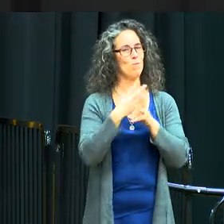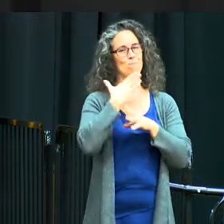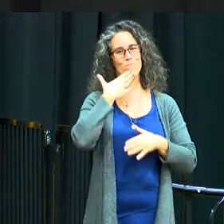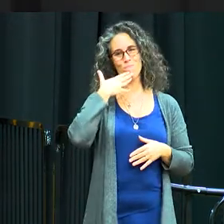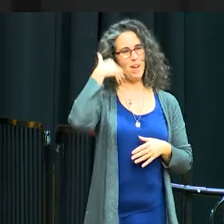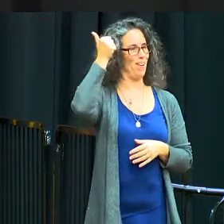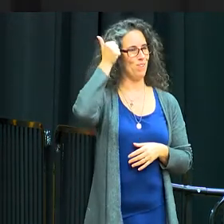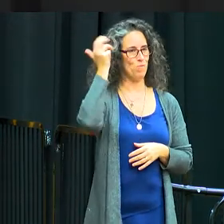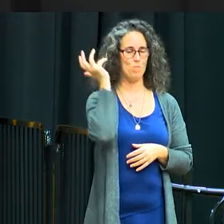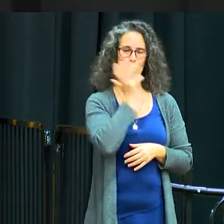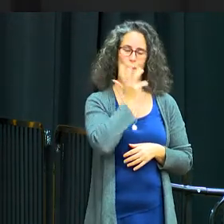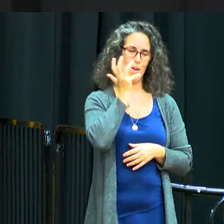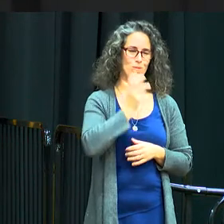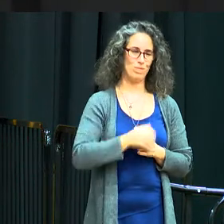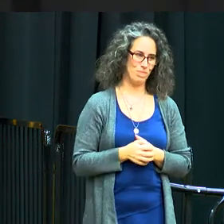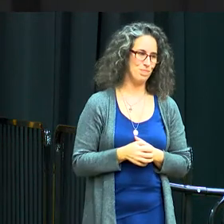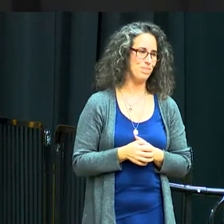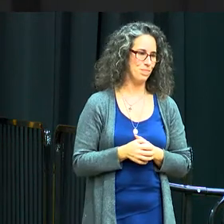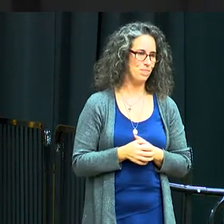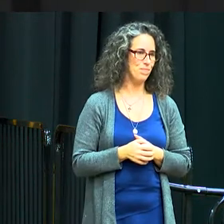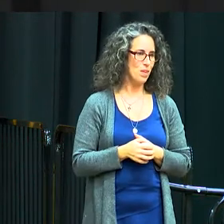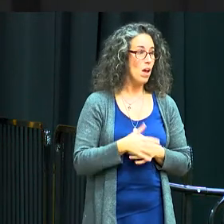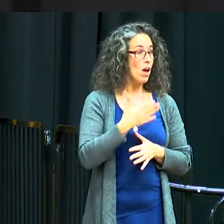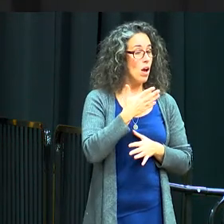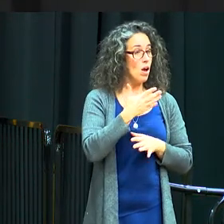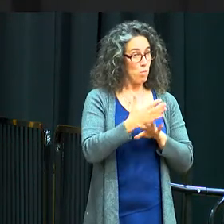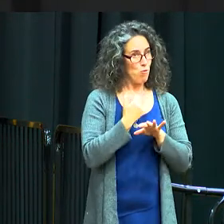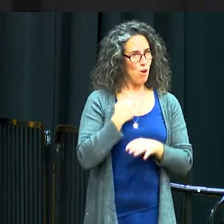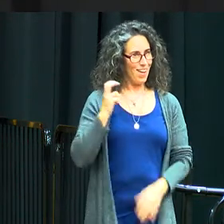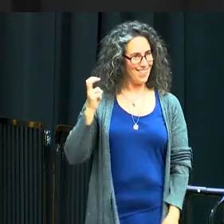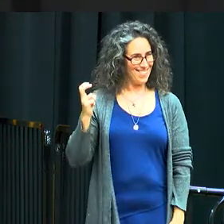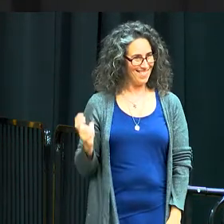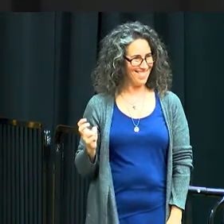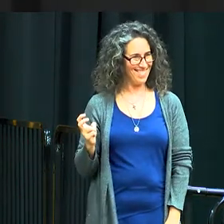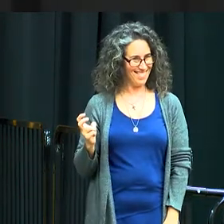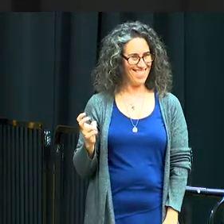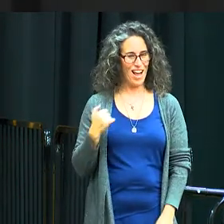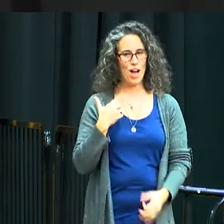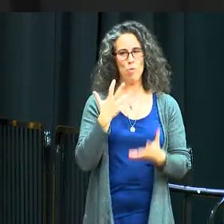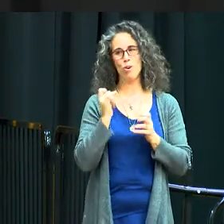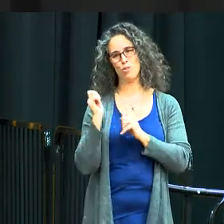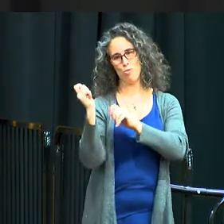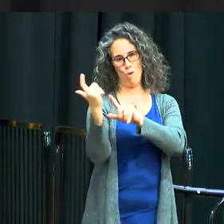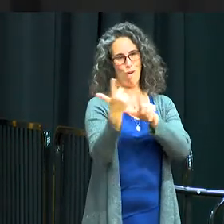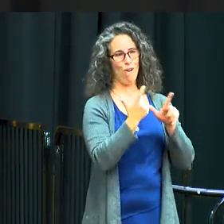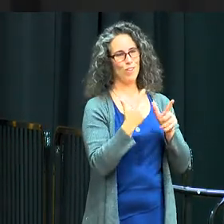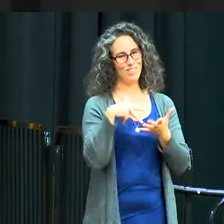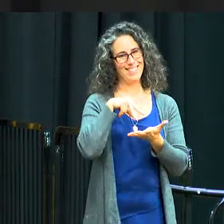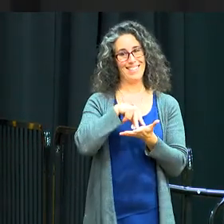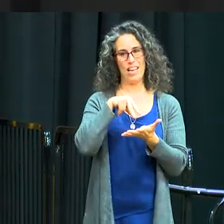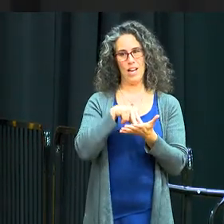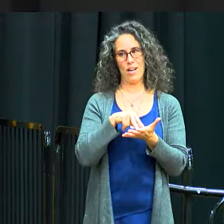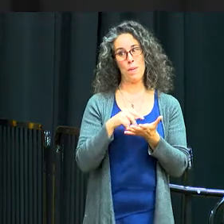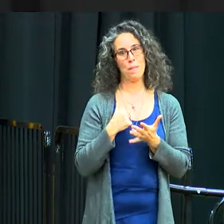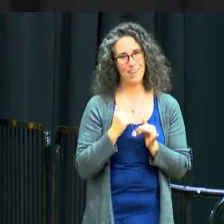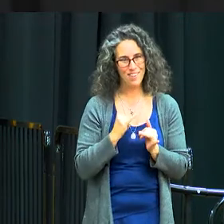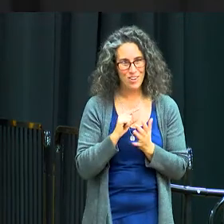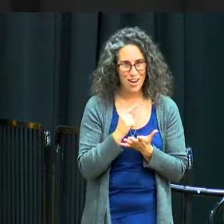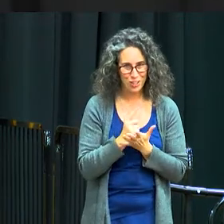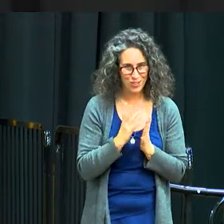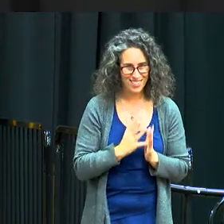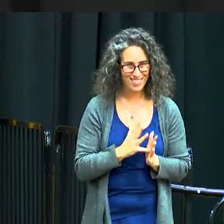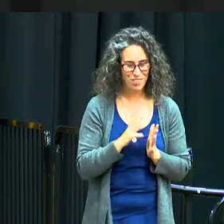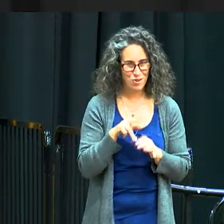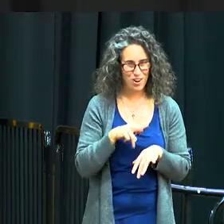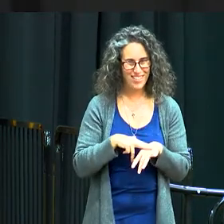Wow. So before I take my seat, I want you all to stand, my fellow graduates, of course, to stand and repeat